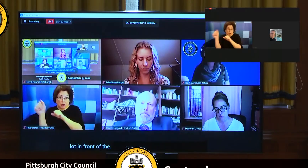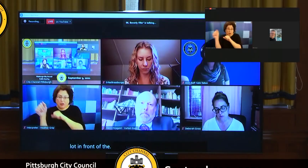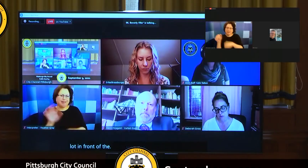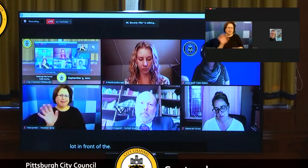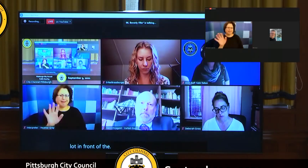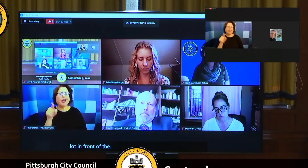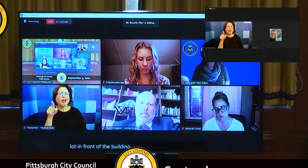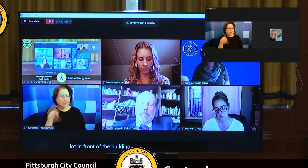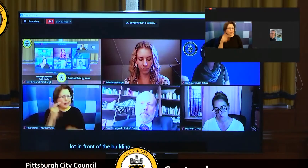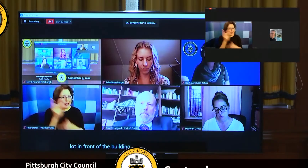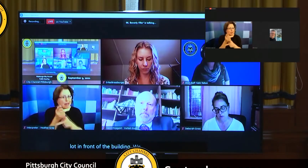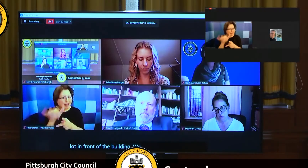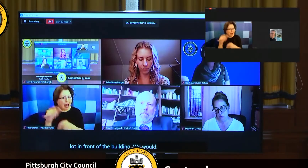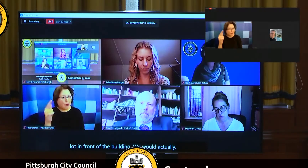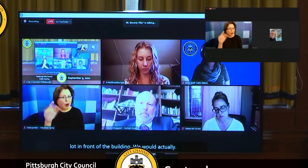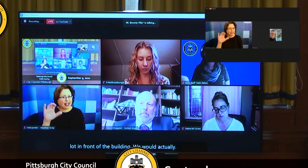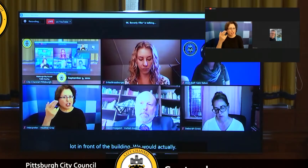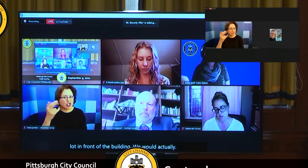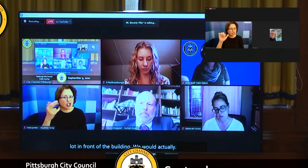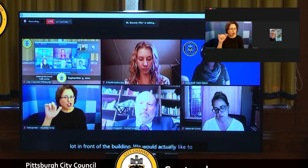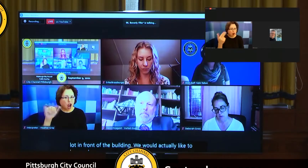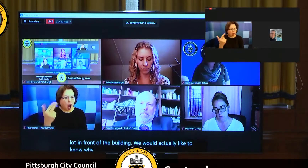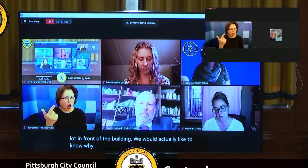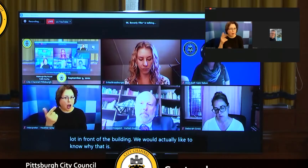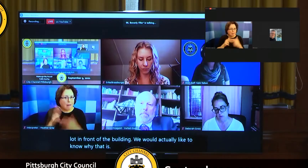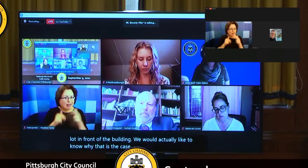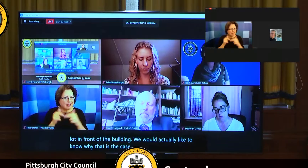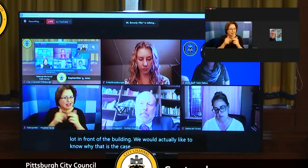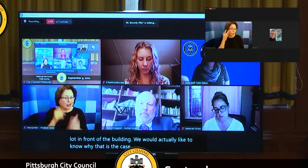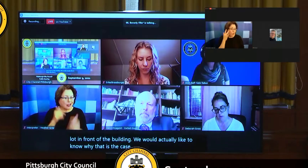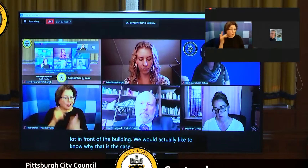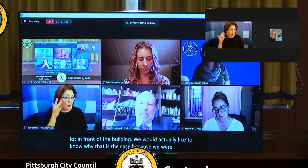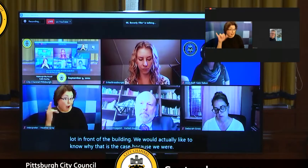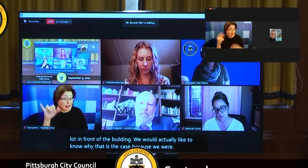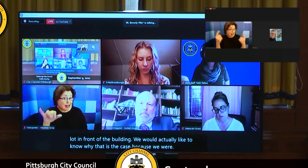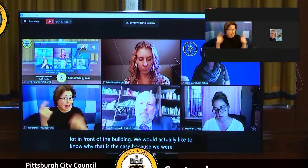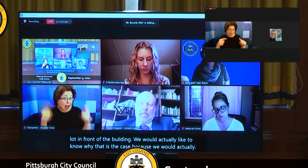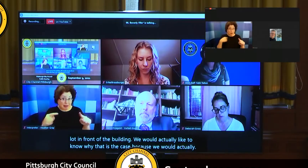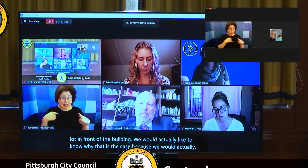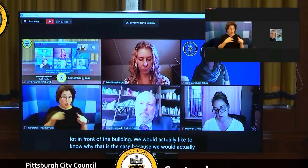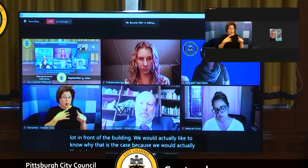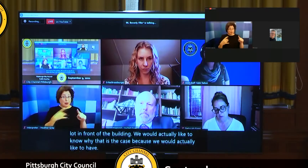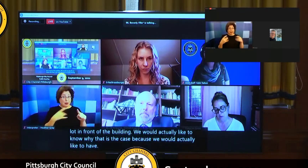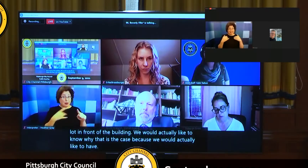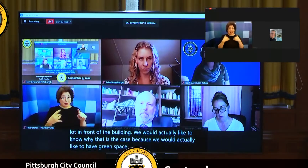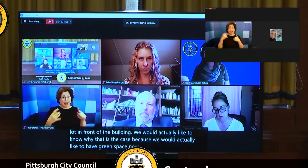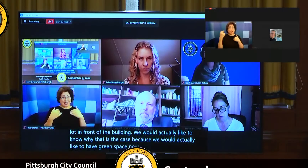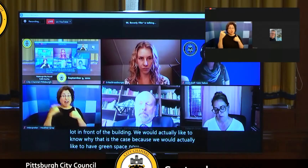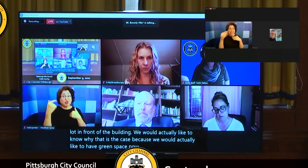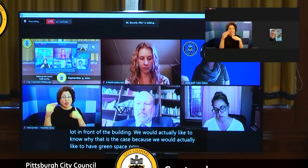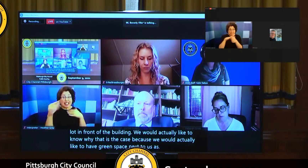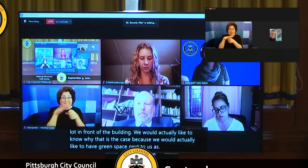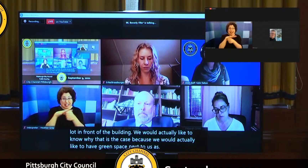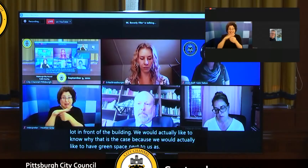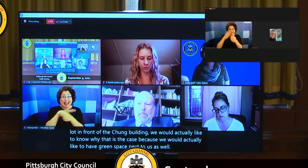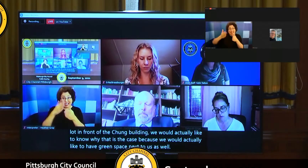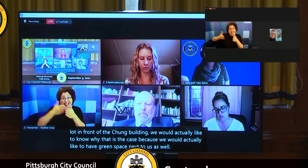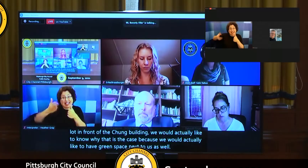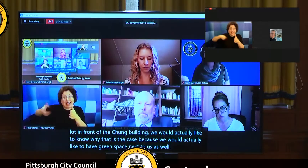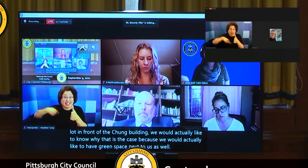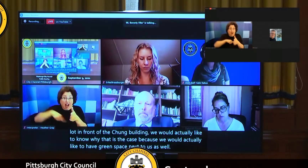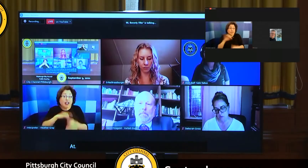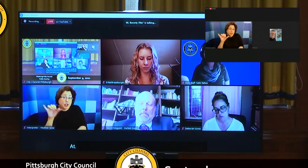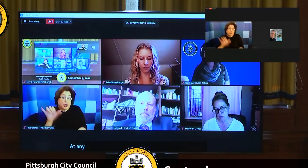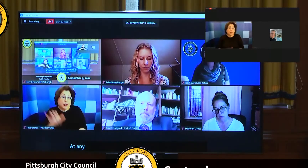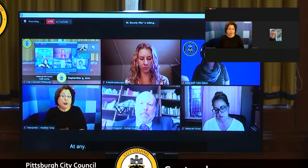building. We would actually like to know why that is the case, because we would actually like to have green space next to us as well. At any rate,